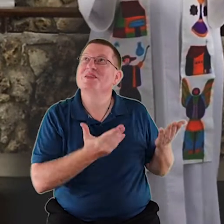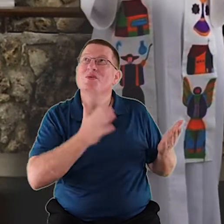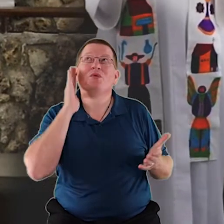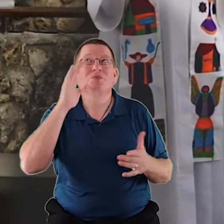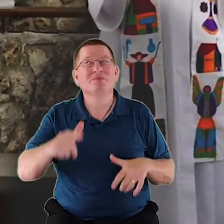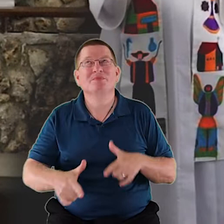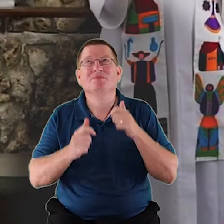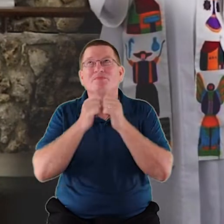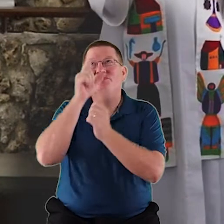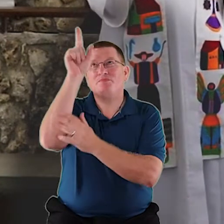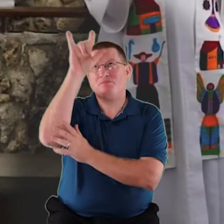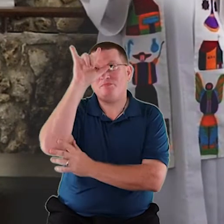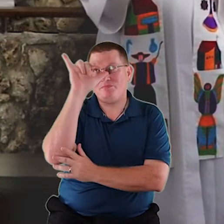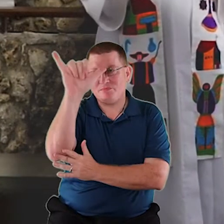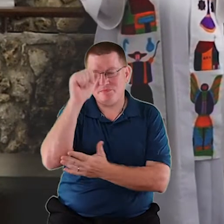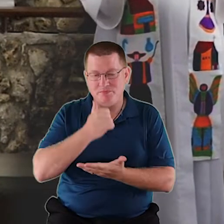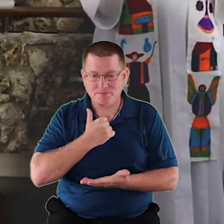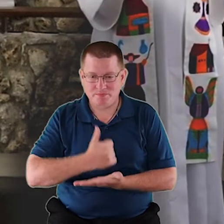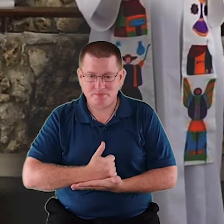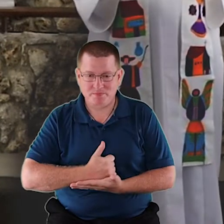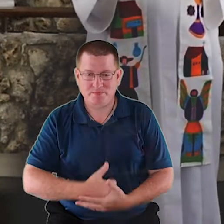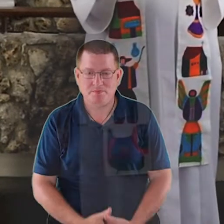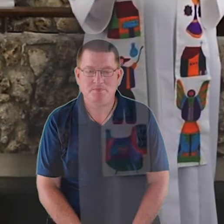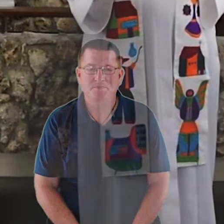you forever. Amen.